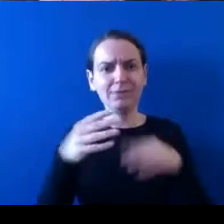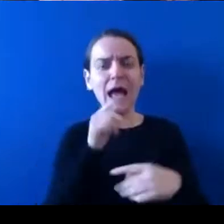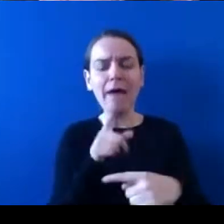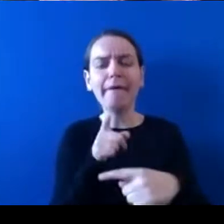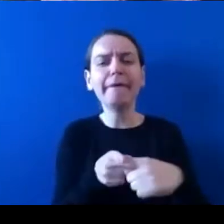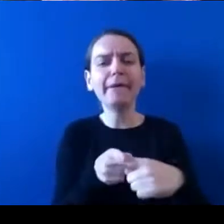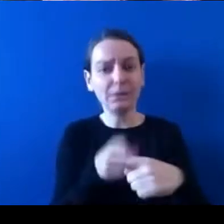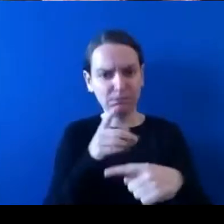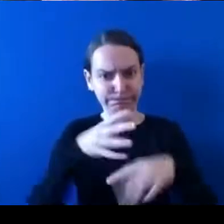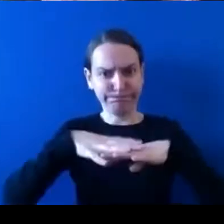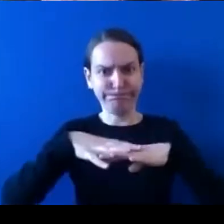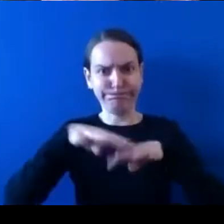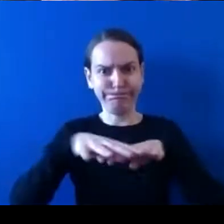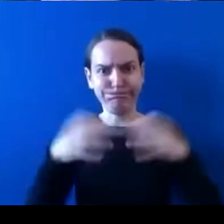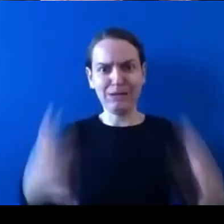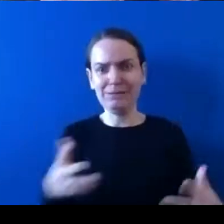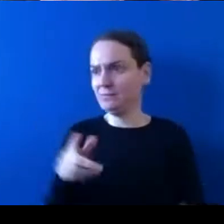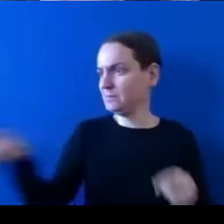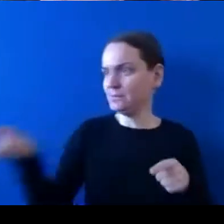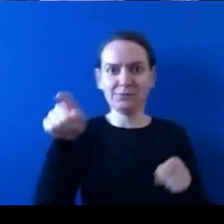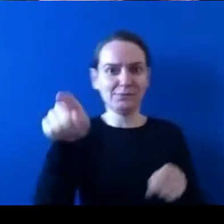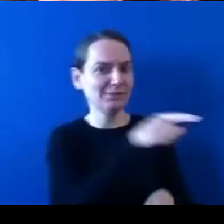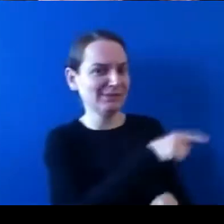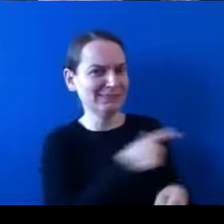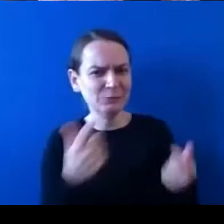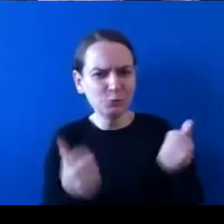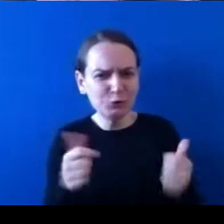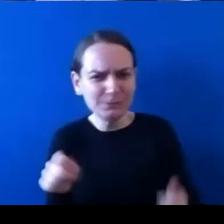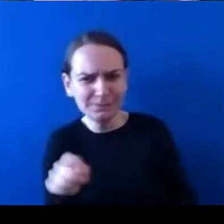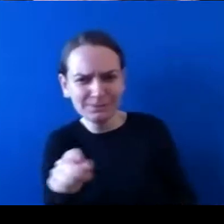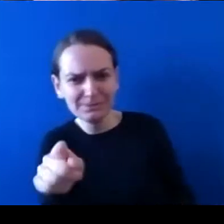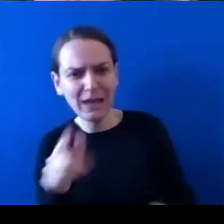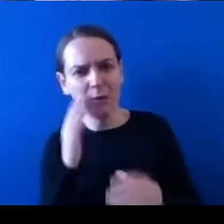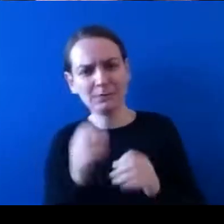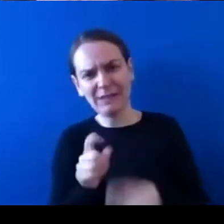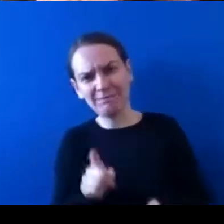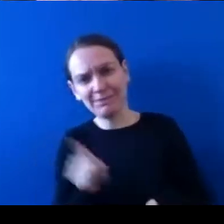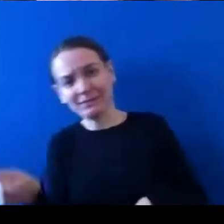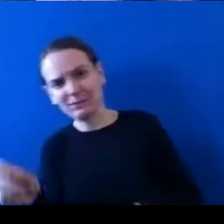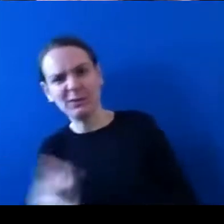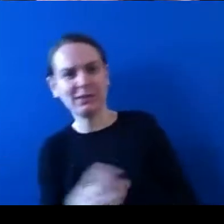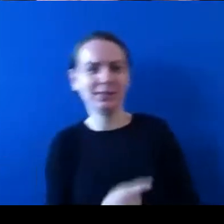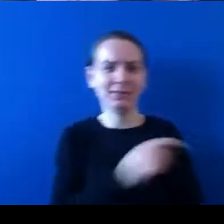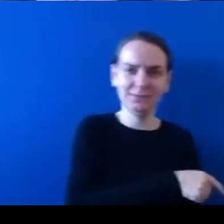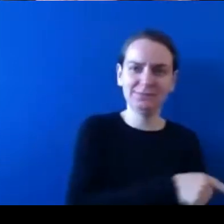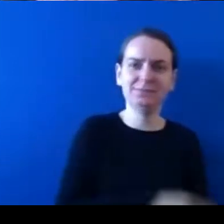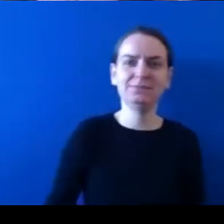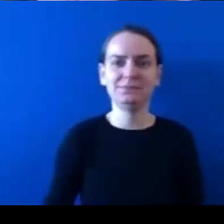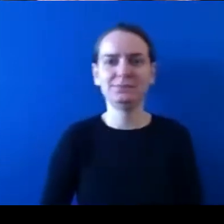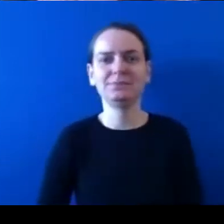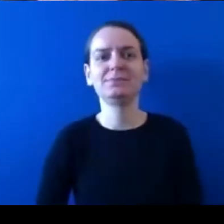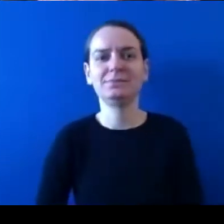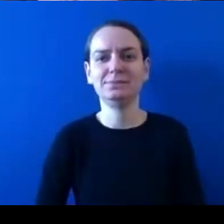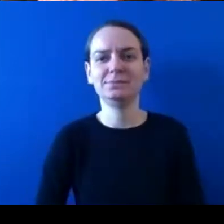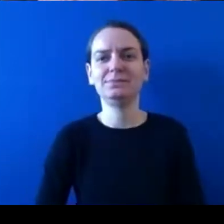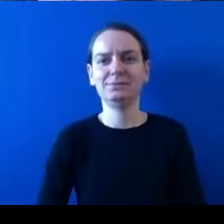if that is the bus you need to be on. Transition in O&M. There's a